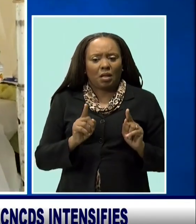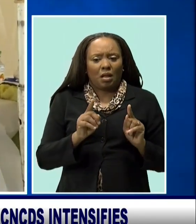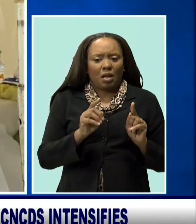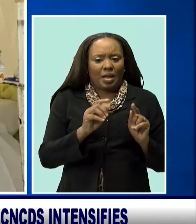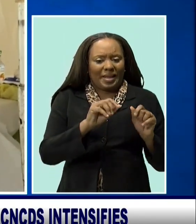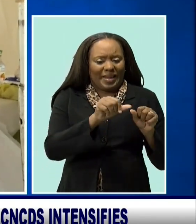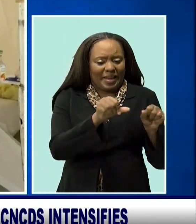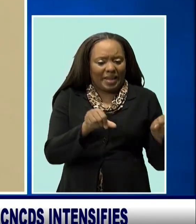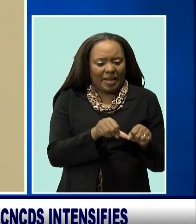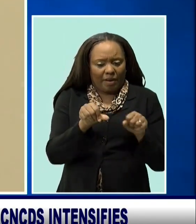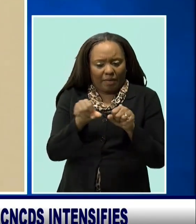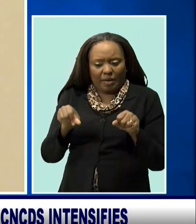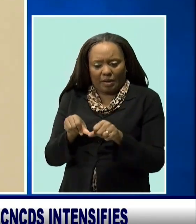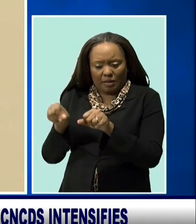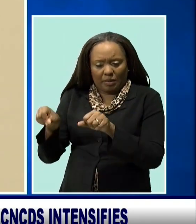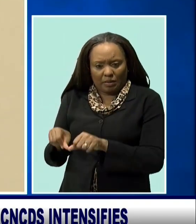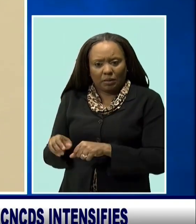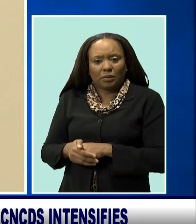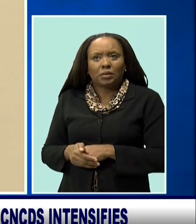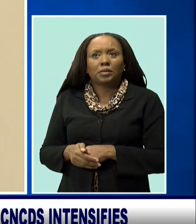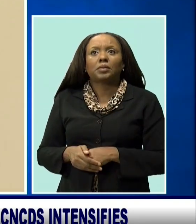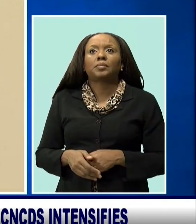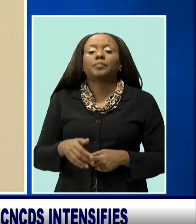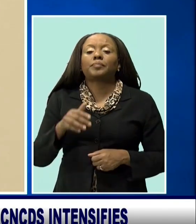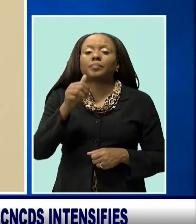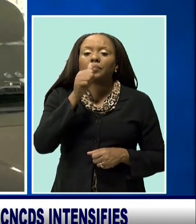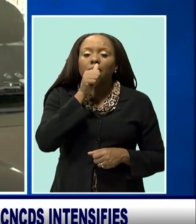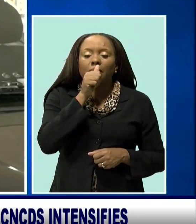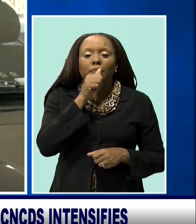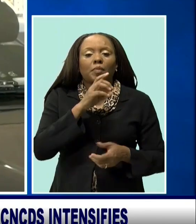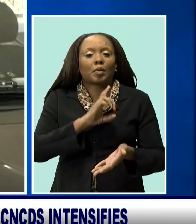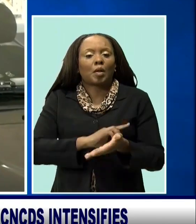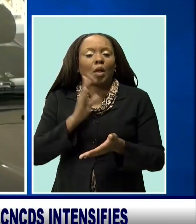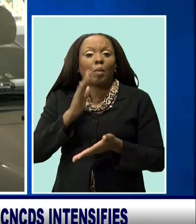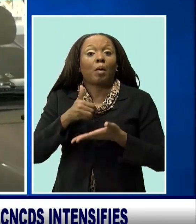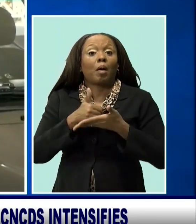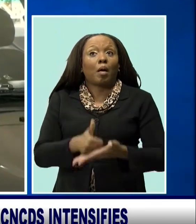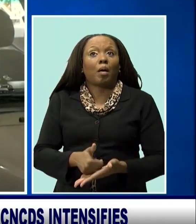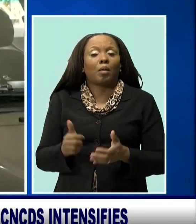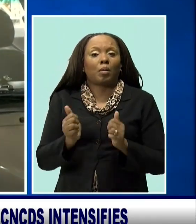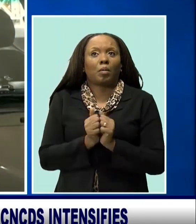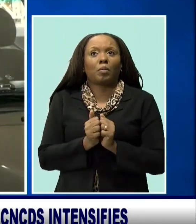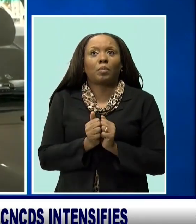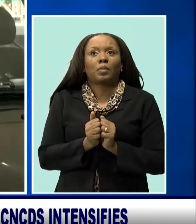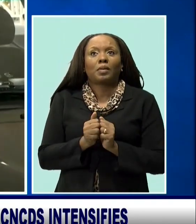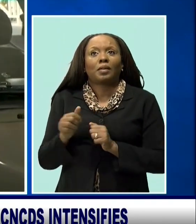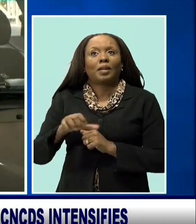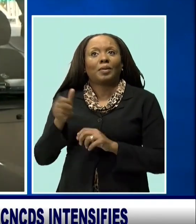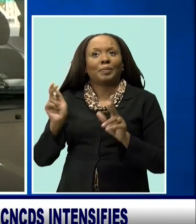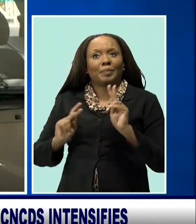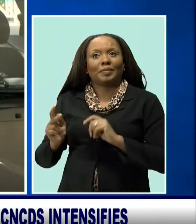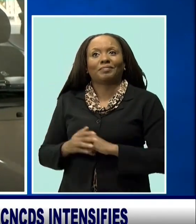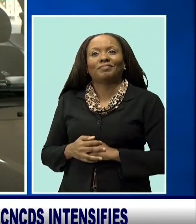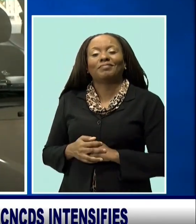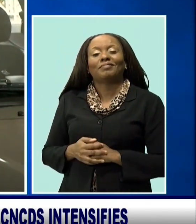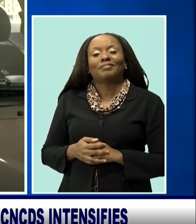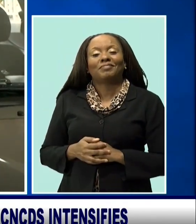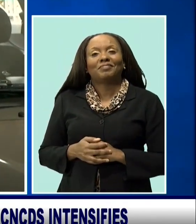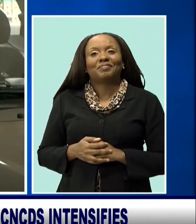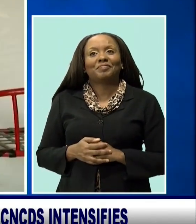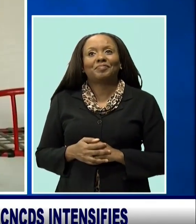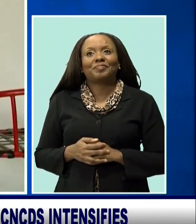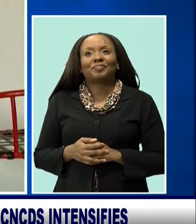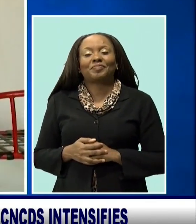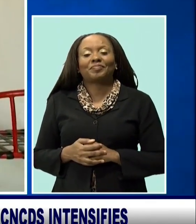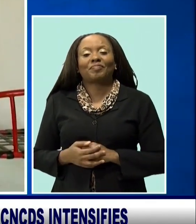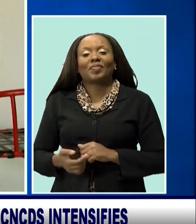doctors will come on board to continue the work with the shut-ins and those with the NCDs. As it relates to overall numbers now, Dr.